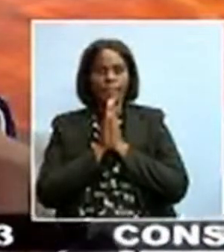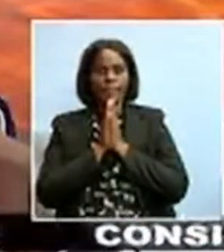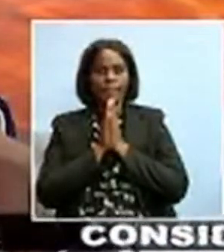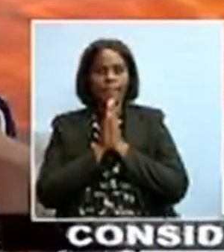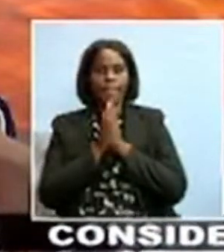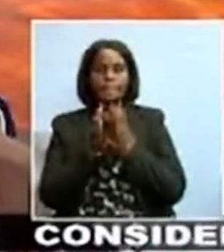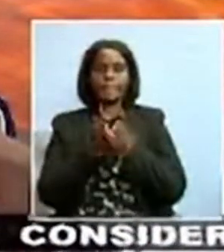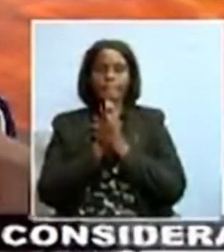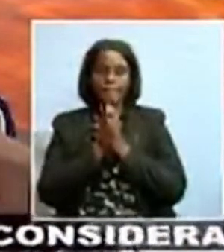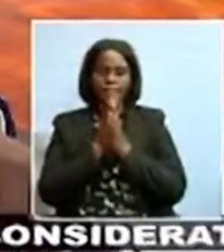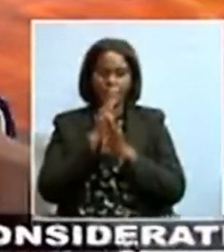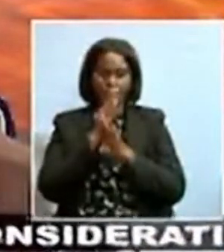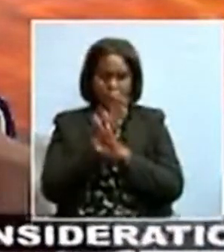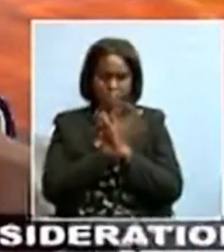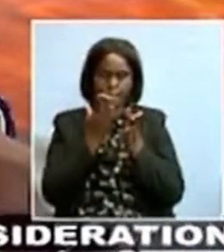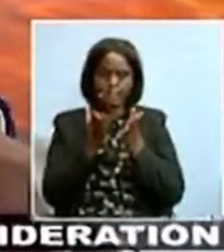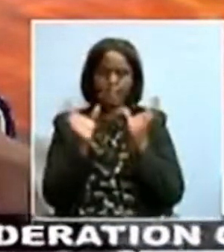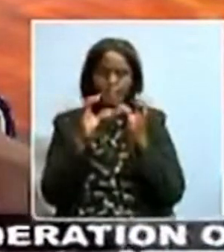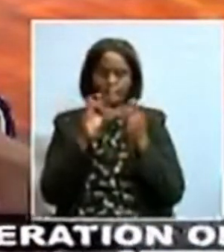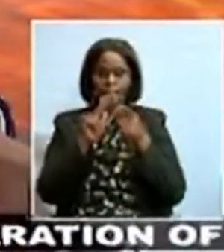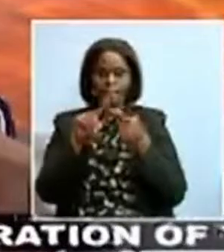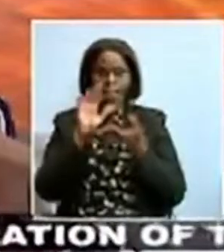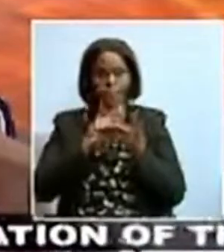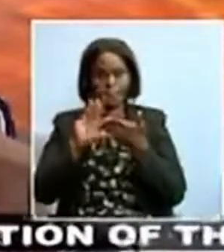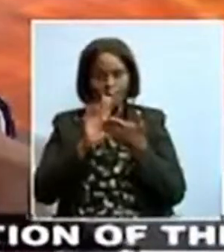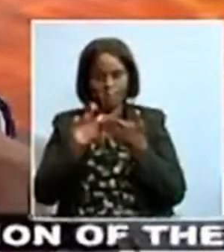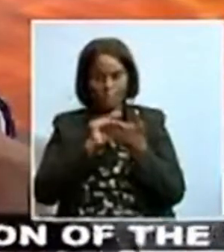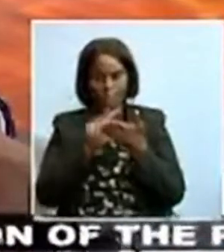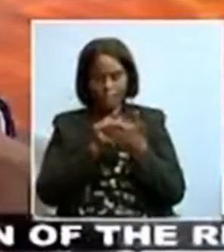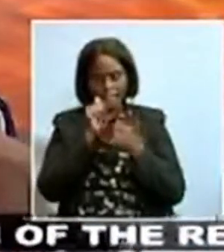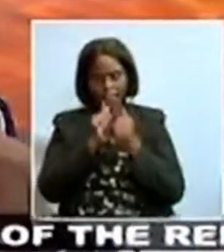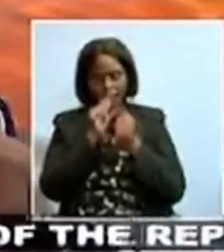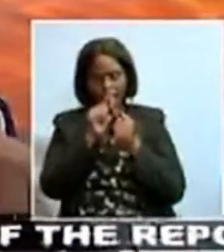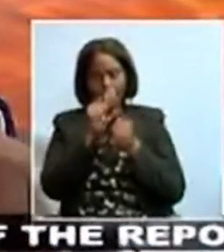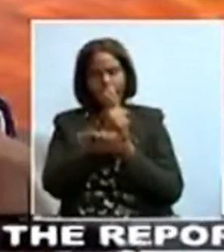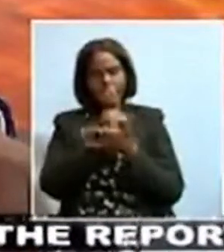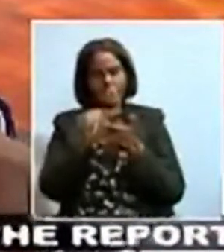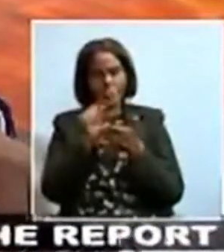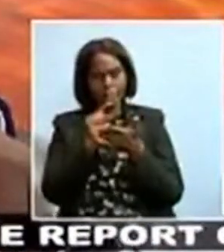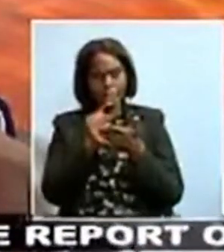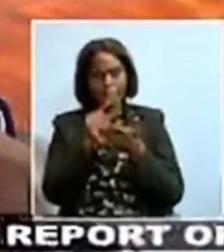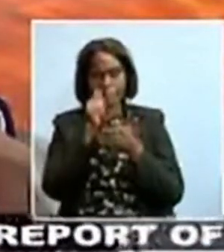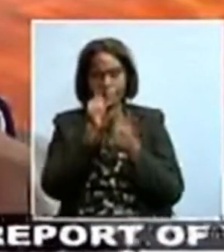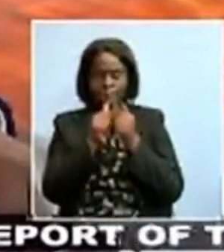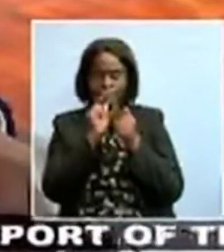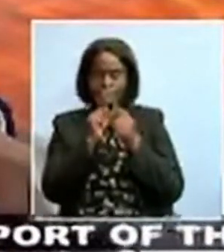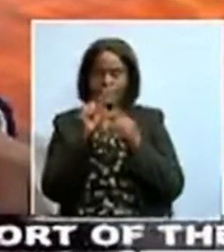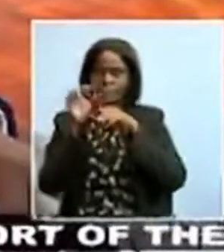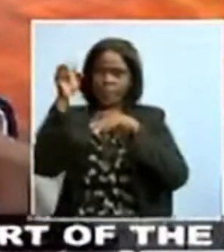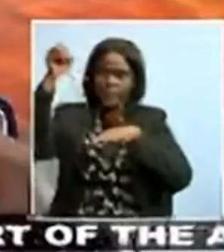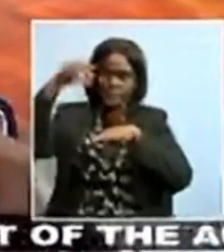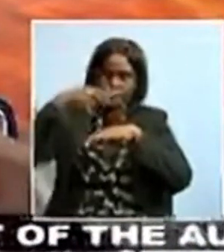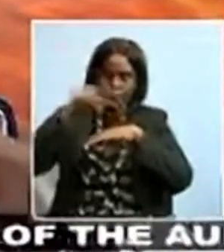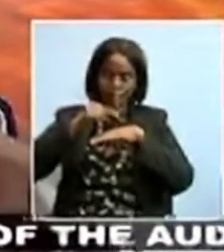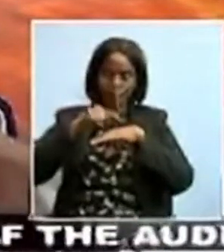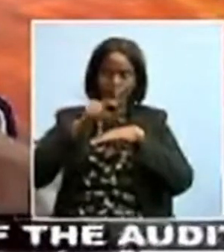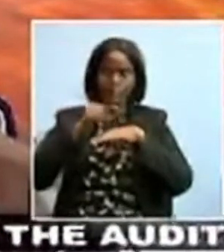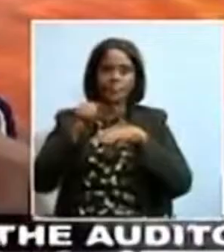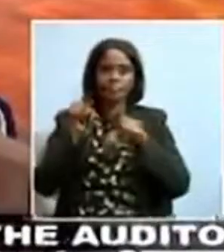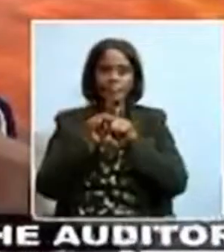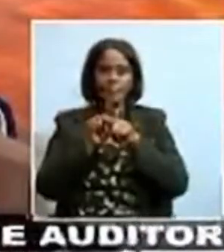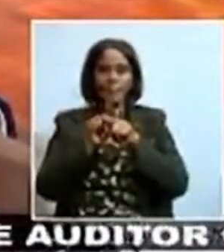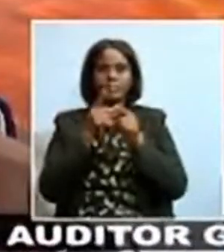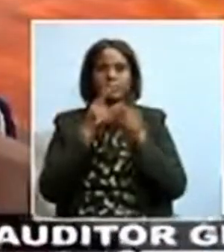plead before the committee to forgive us for that misstatement concerning the solar